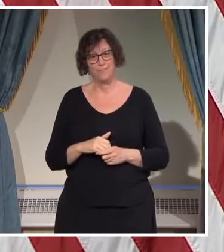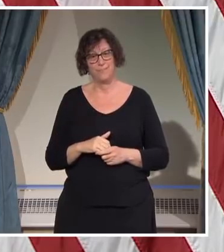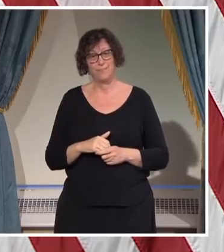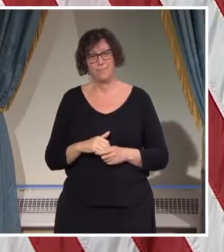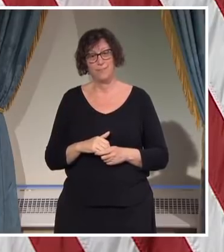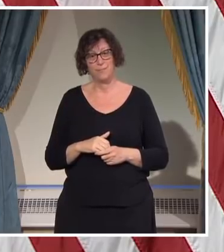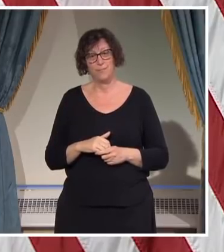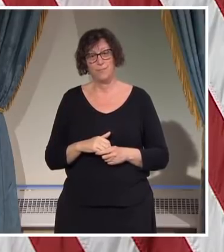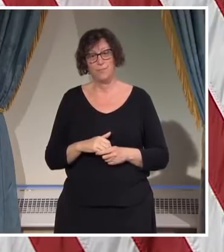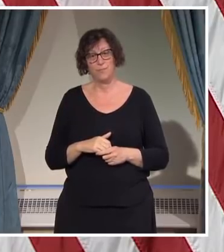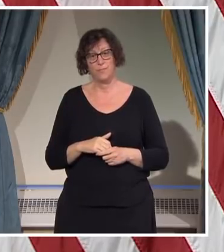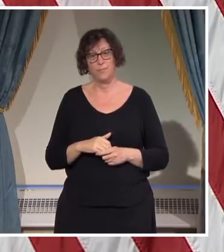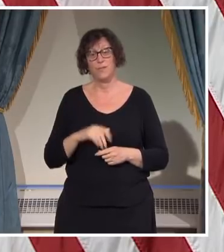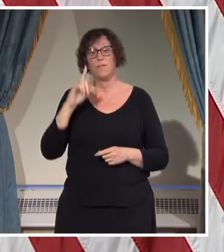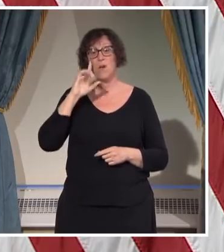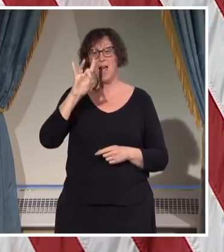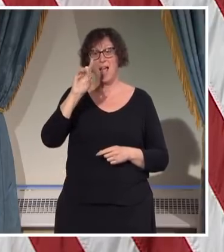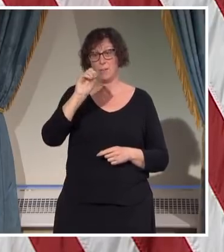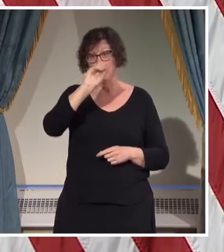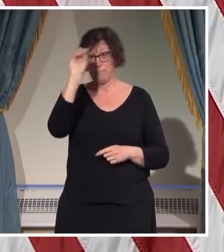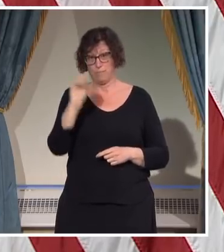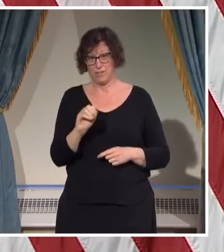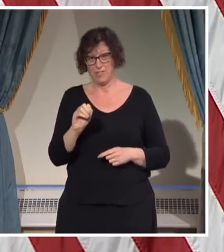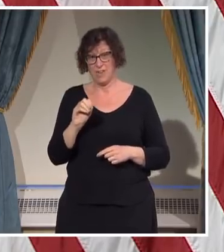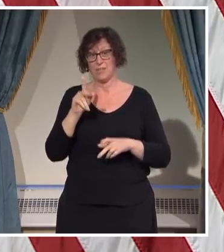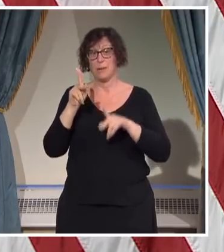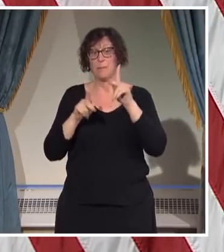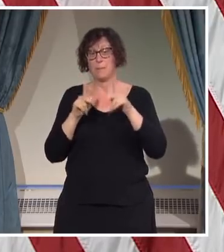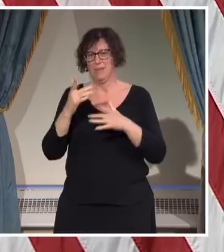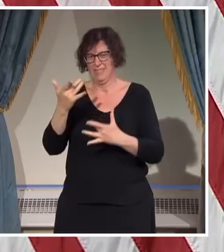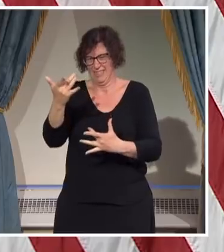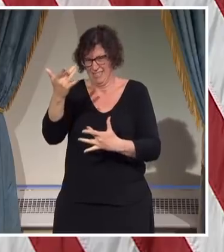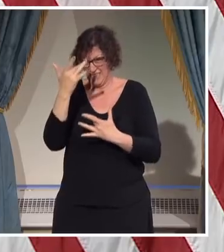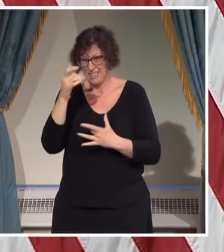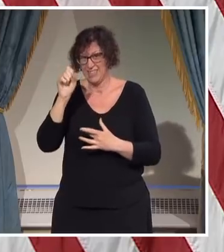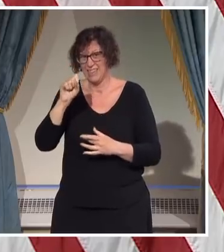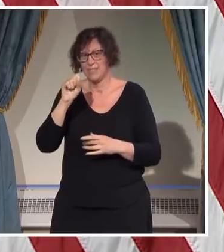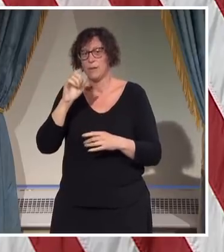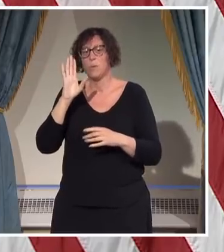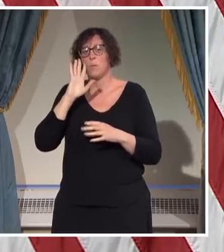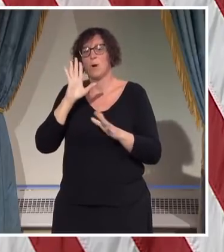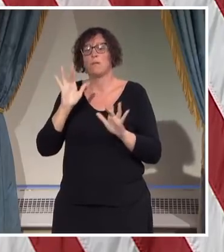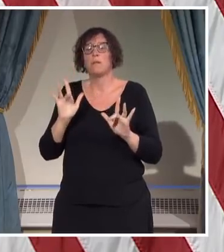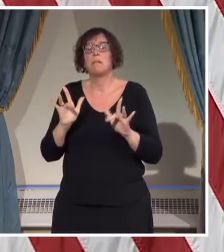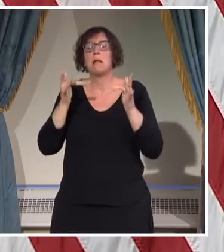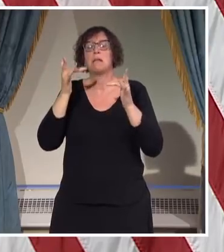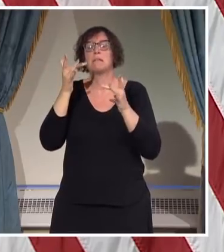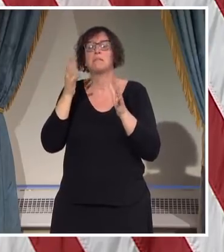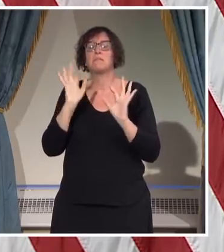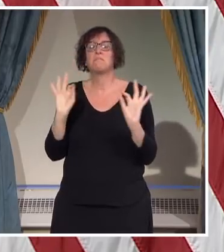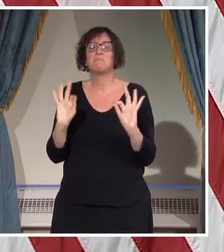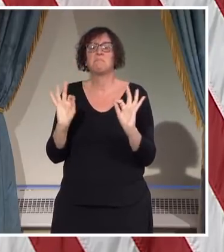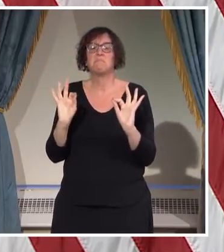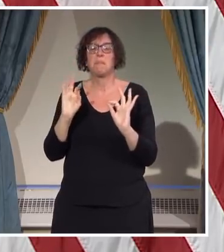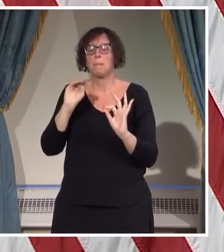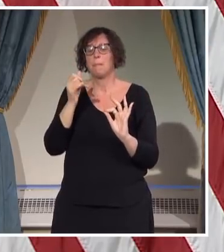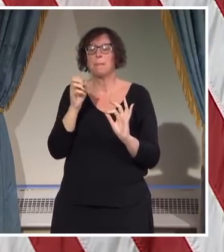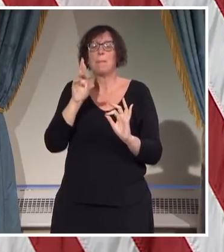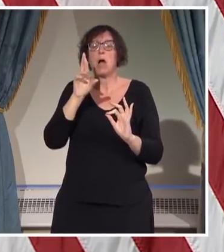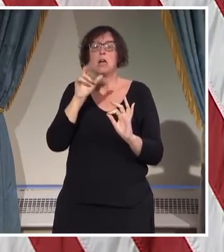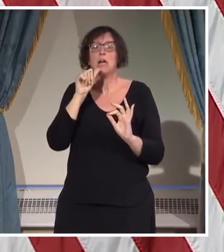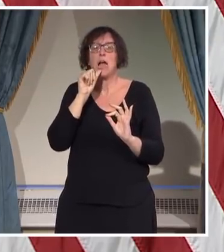So, I can't tell you it's going to be 50-50, but I think as much as we're dealing with a lot of painful reality, a lot of